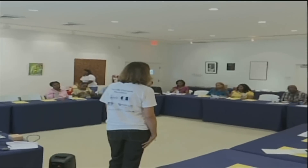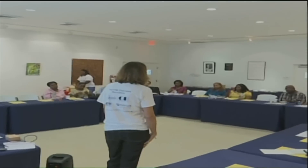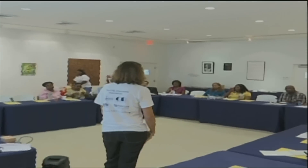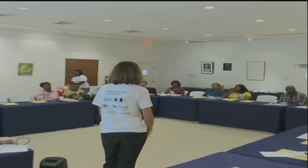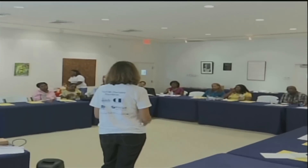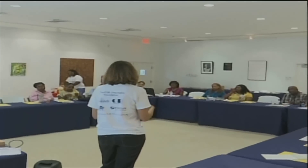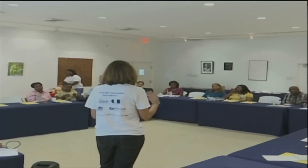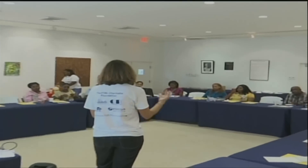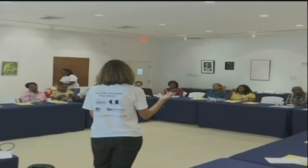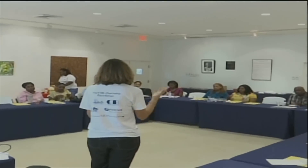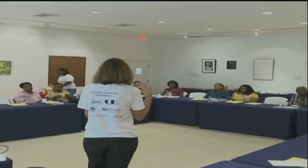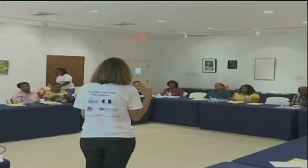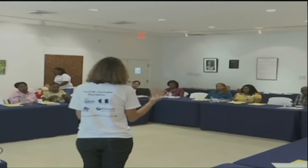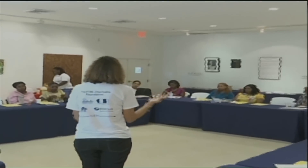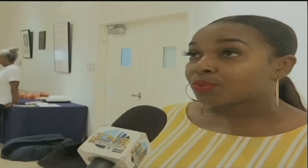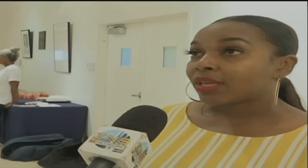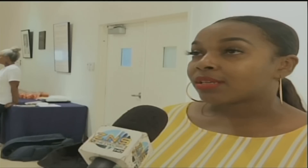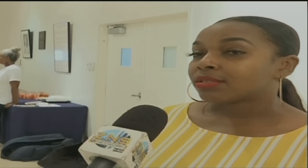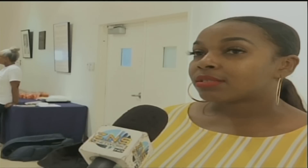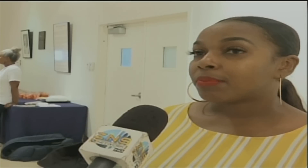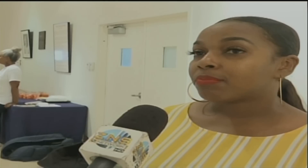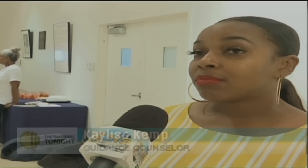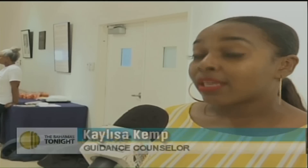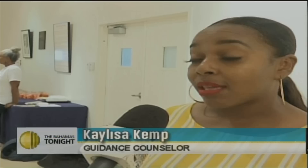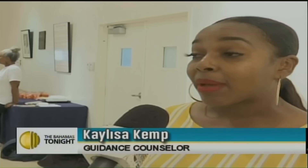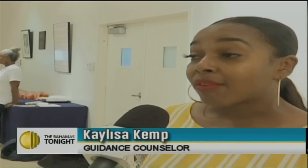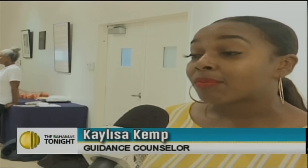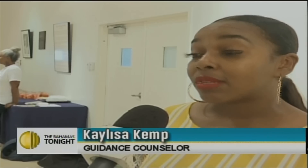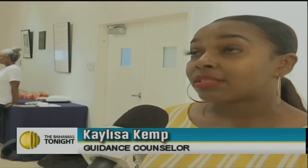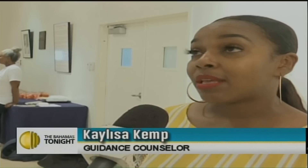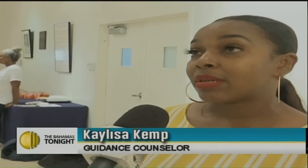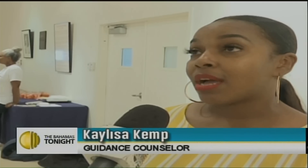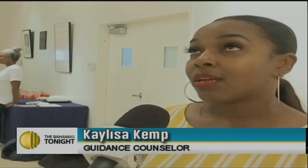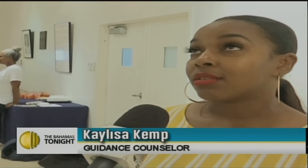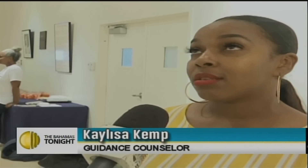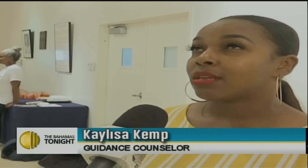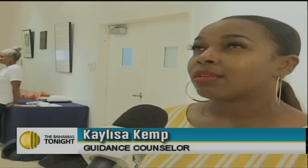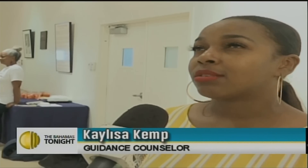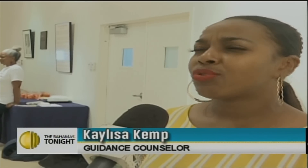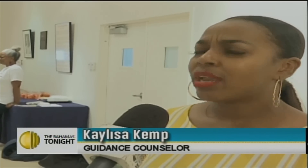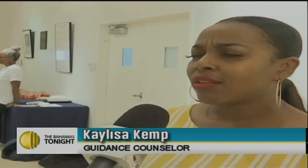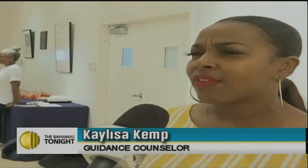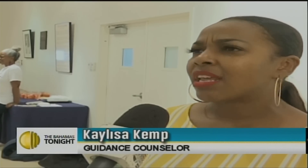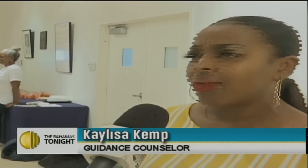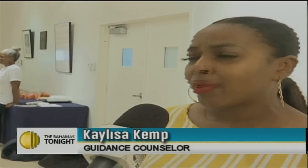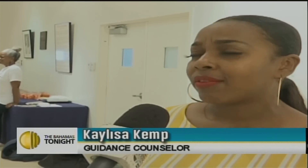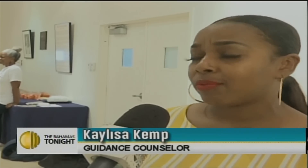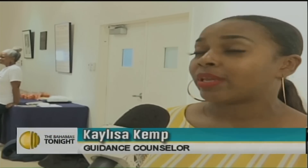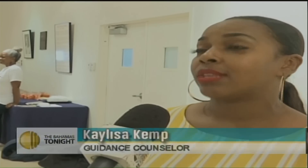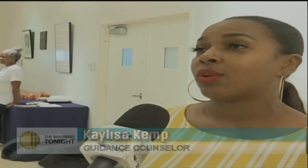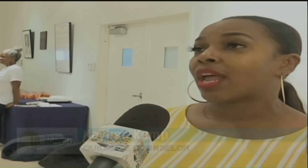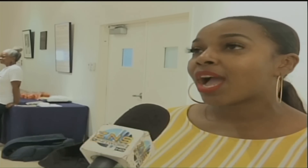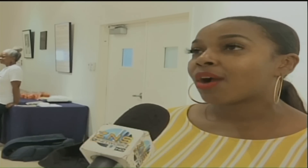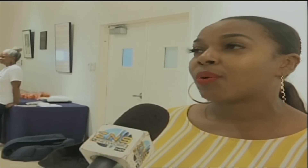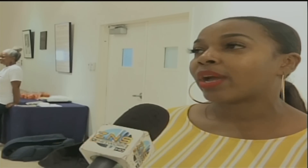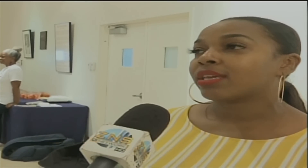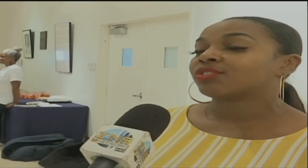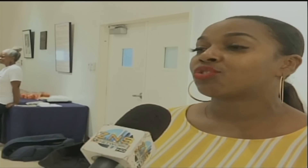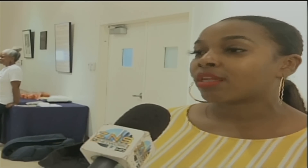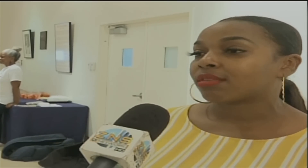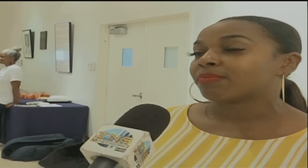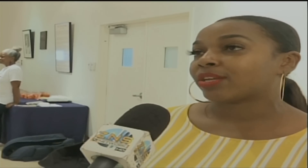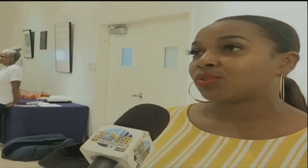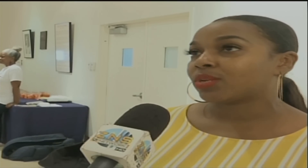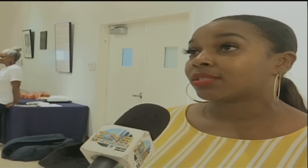past 3 years. What I'm looking forward to is taking back from this seminars is creative and innovative ways on how I